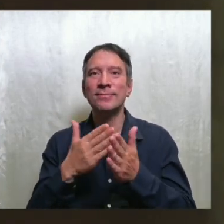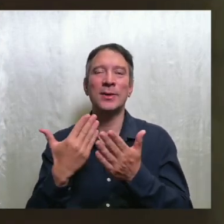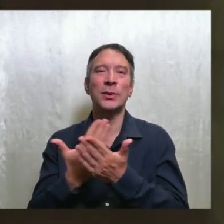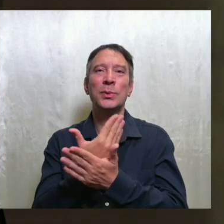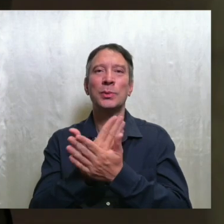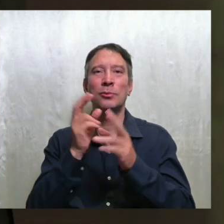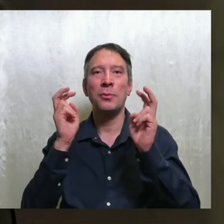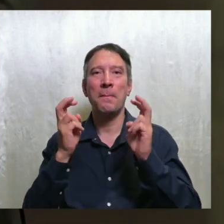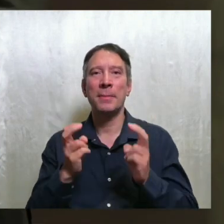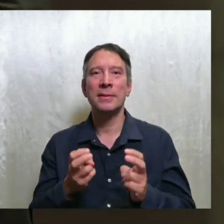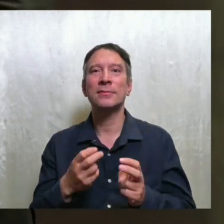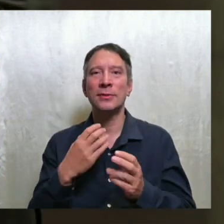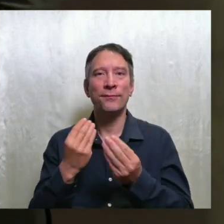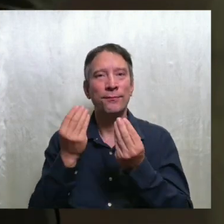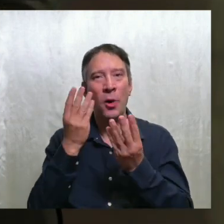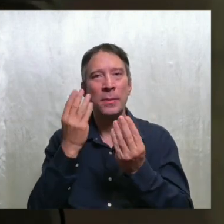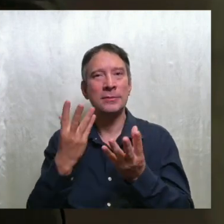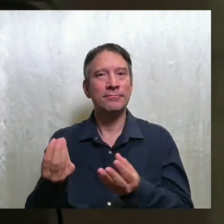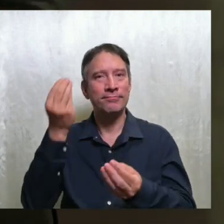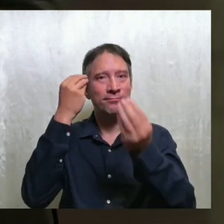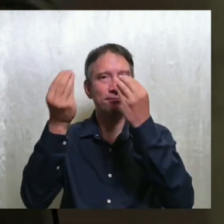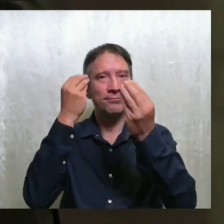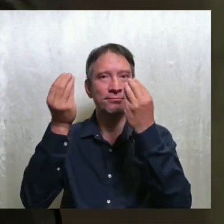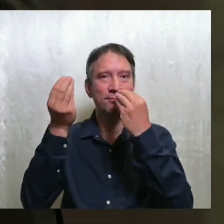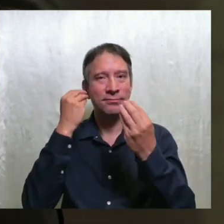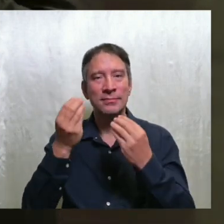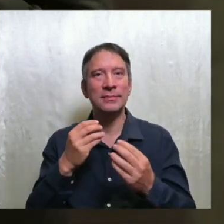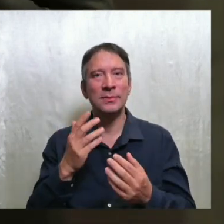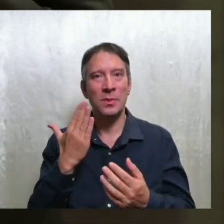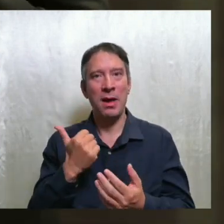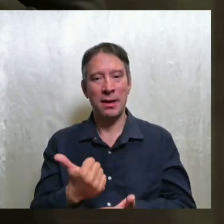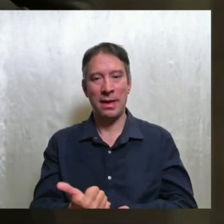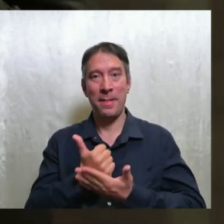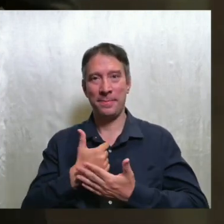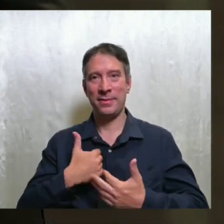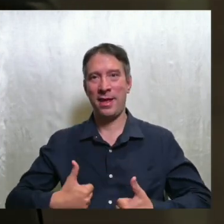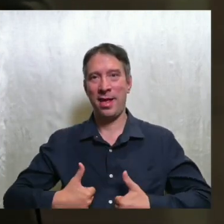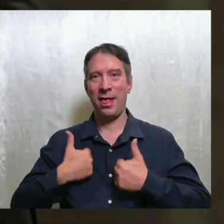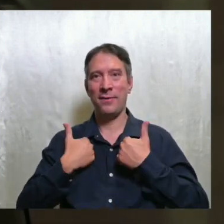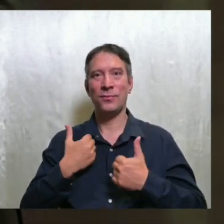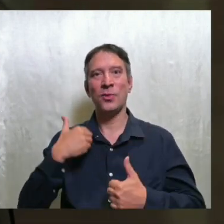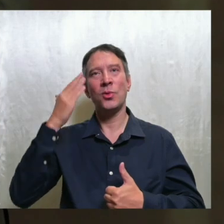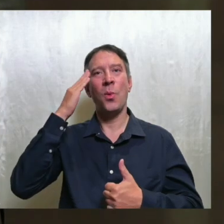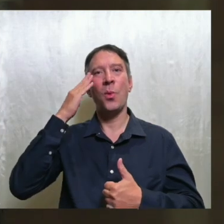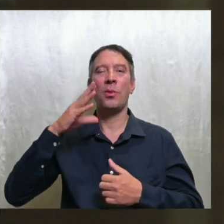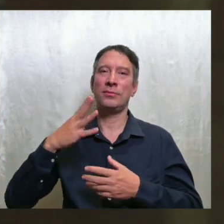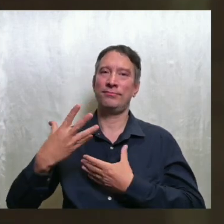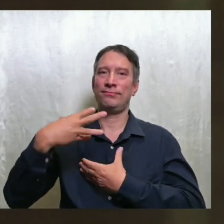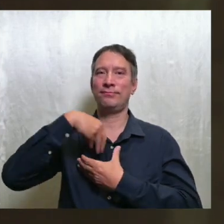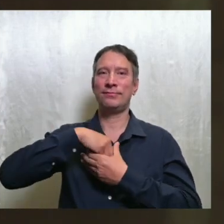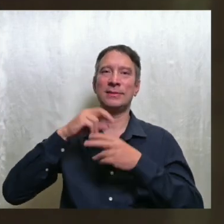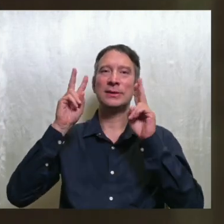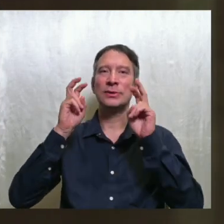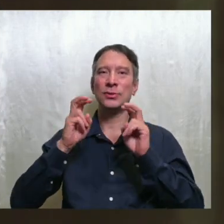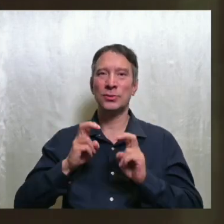kick. Or maybe we are just curious in general, and we want to know what's happening around. We want to stay updated. Maybe